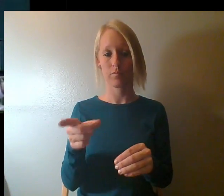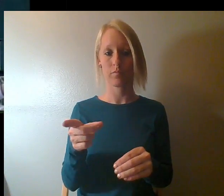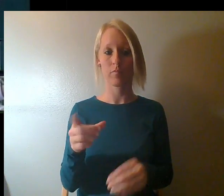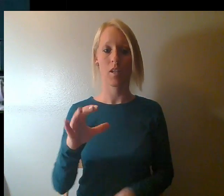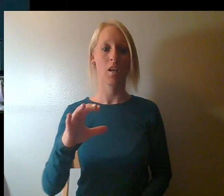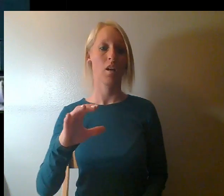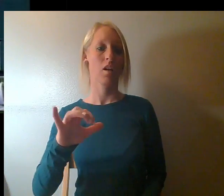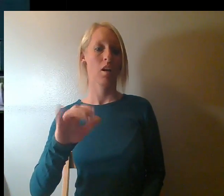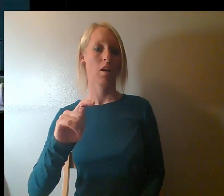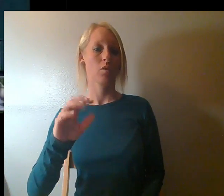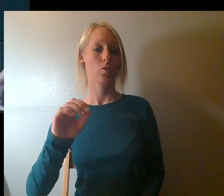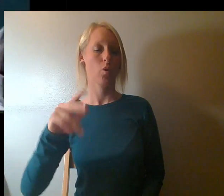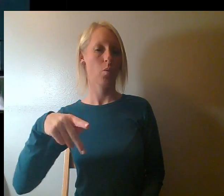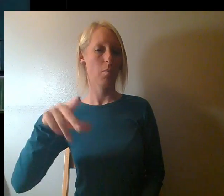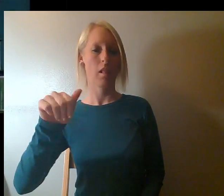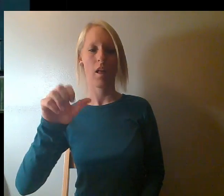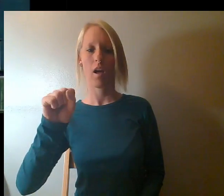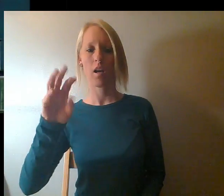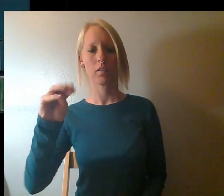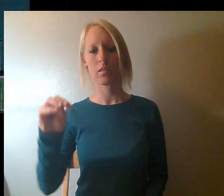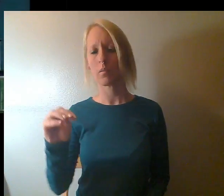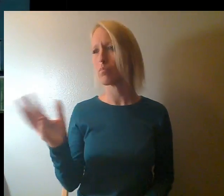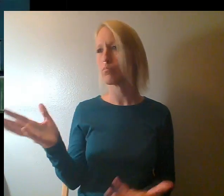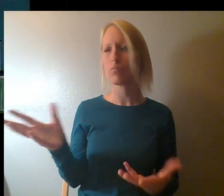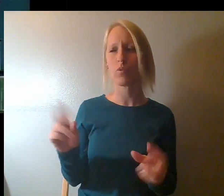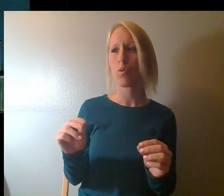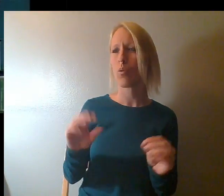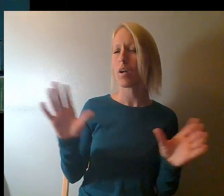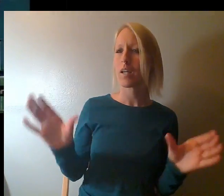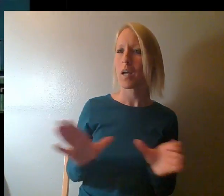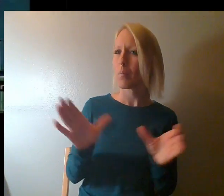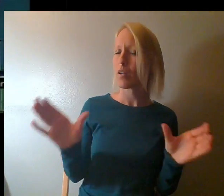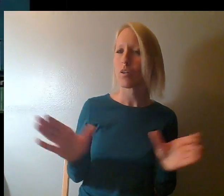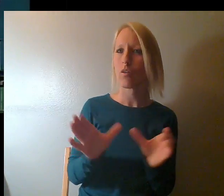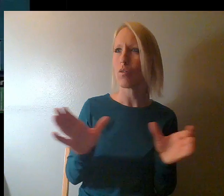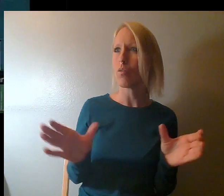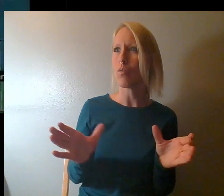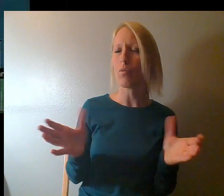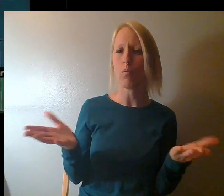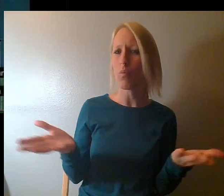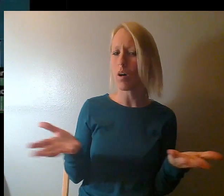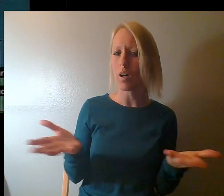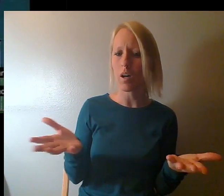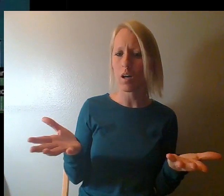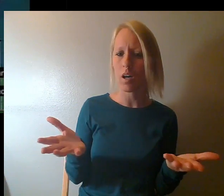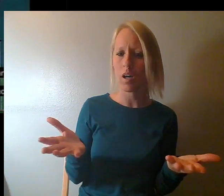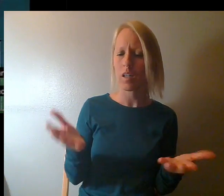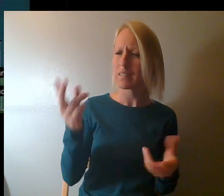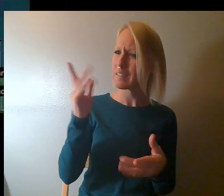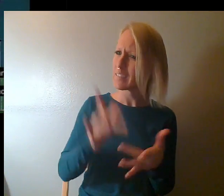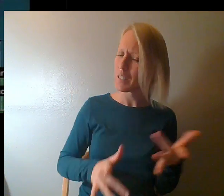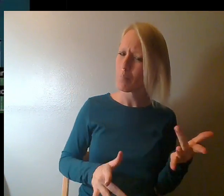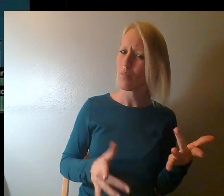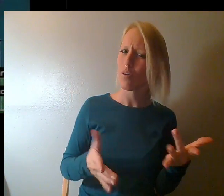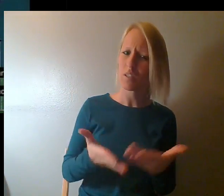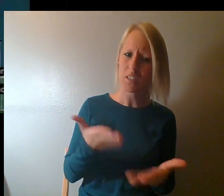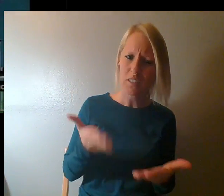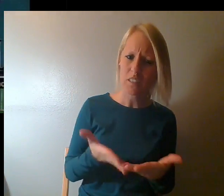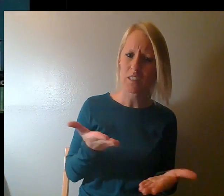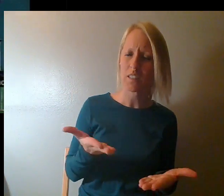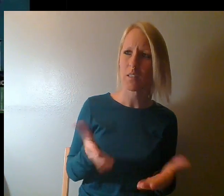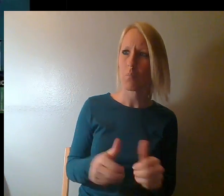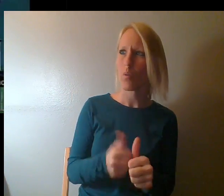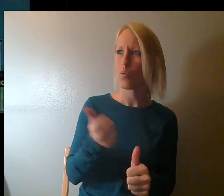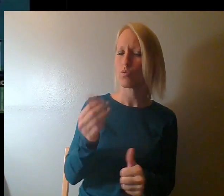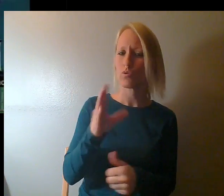What's the main chemical? Jenny? No, that's all right. DNA. Oh, come on, something more simple than that. What's most of your cells